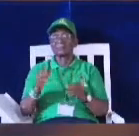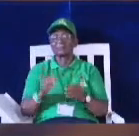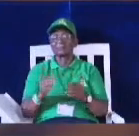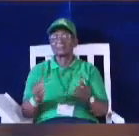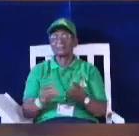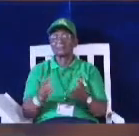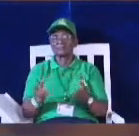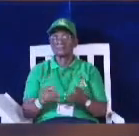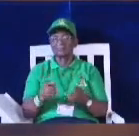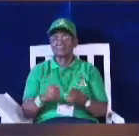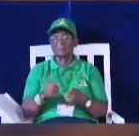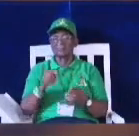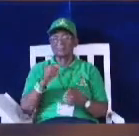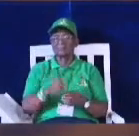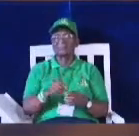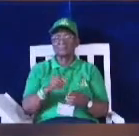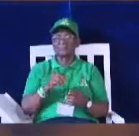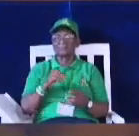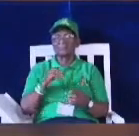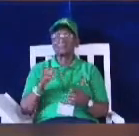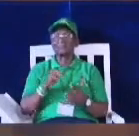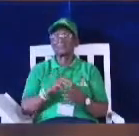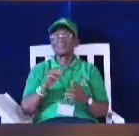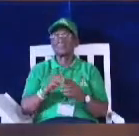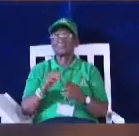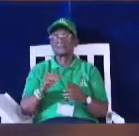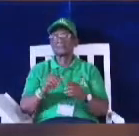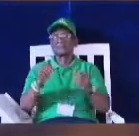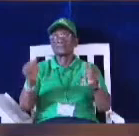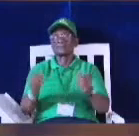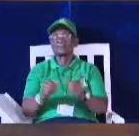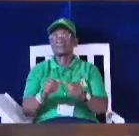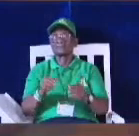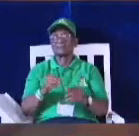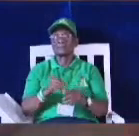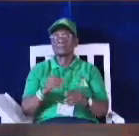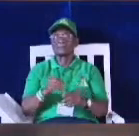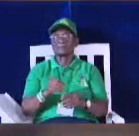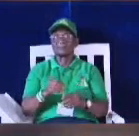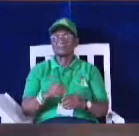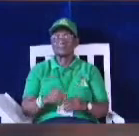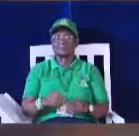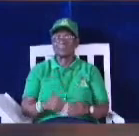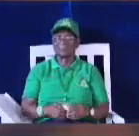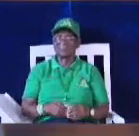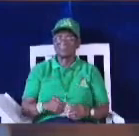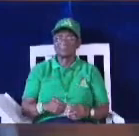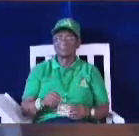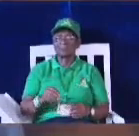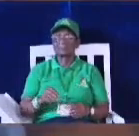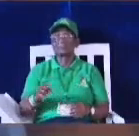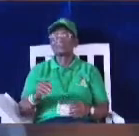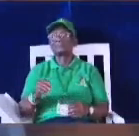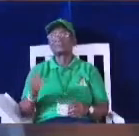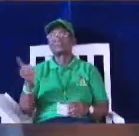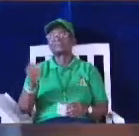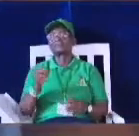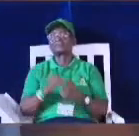whether in this auditorium or in the new auditorium or wherever,